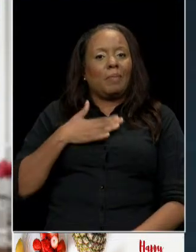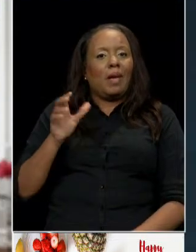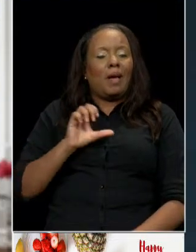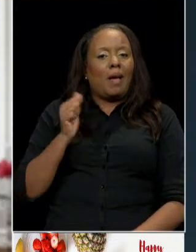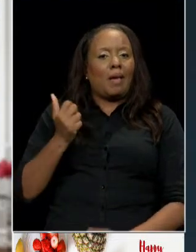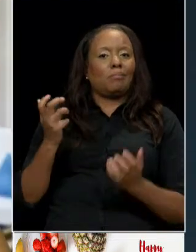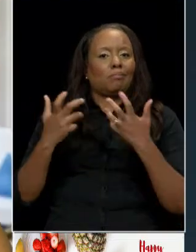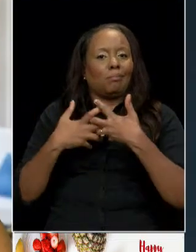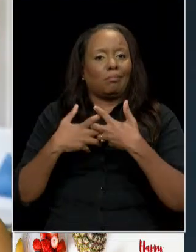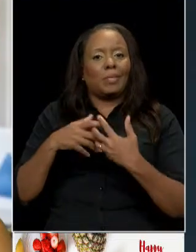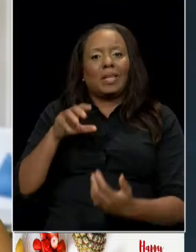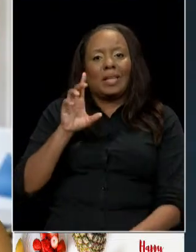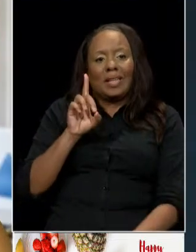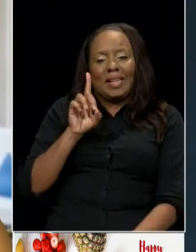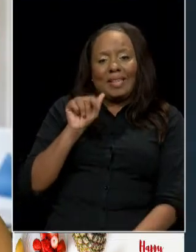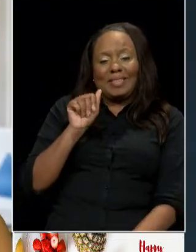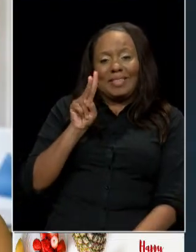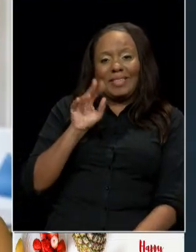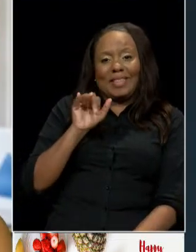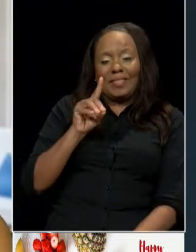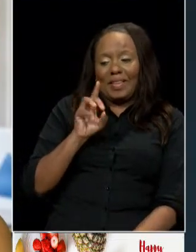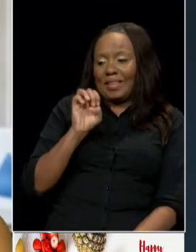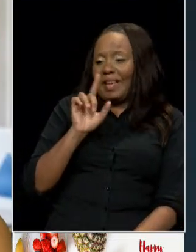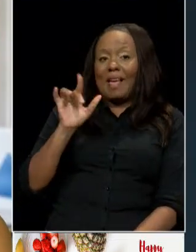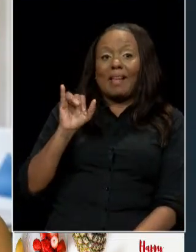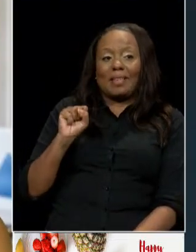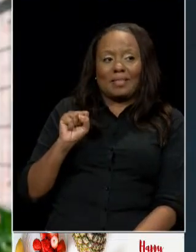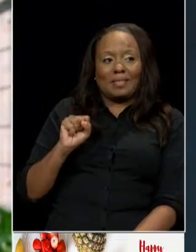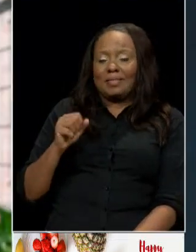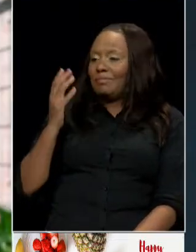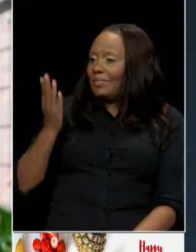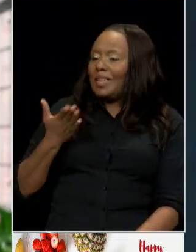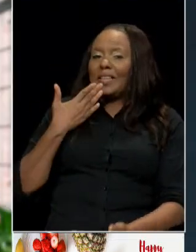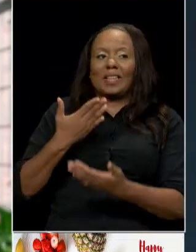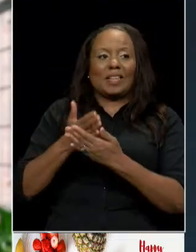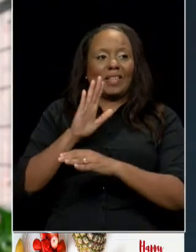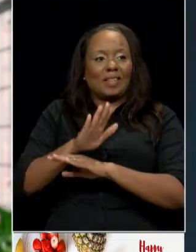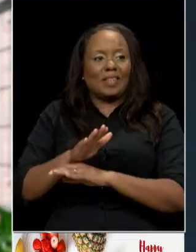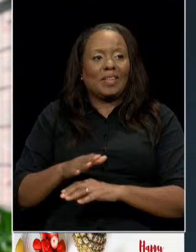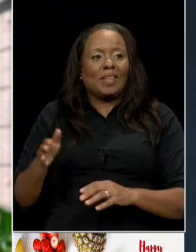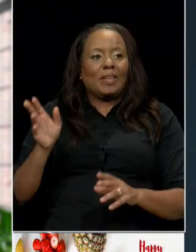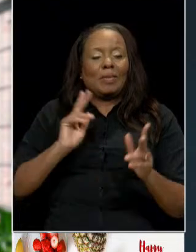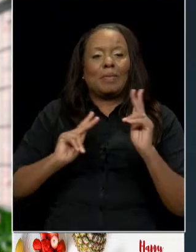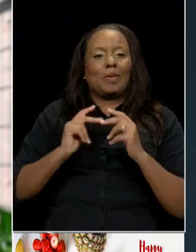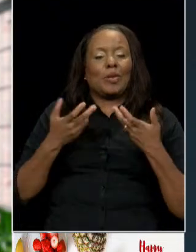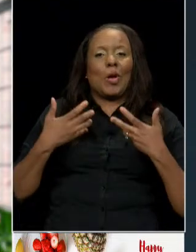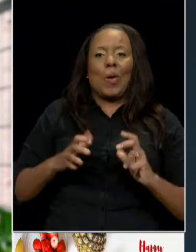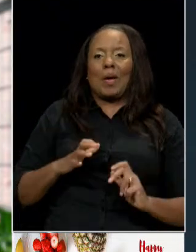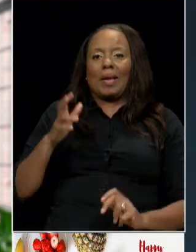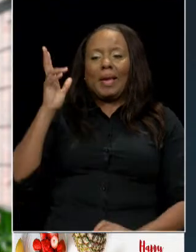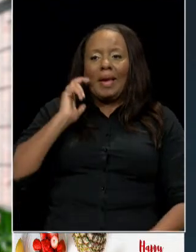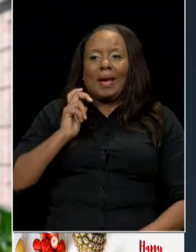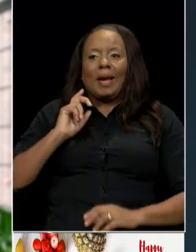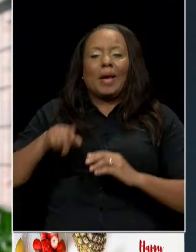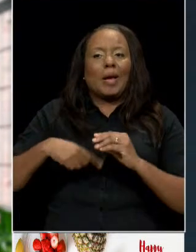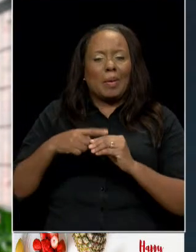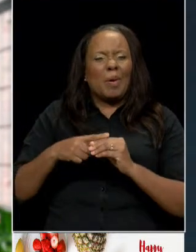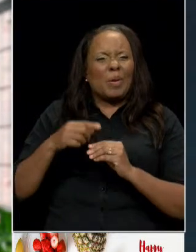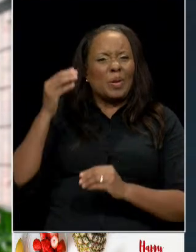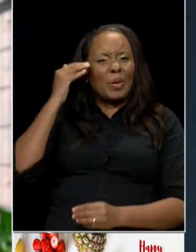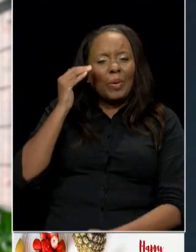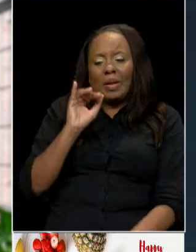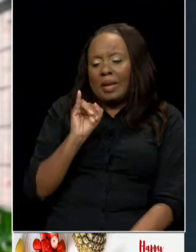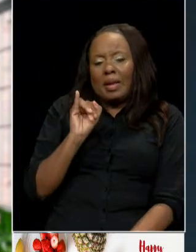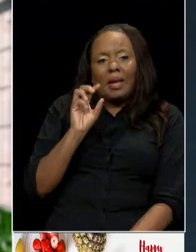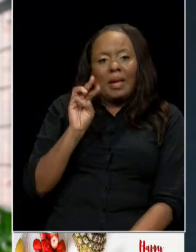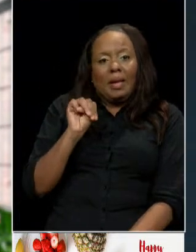David Ellis. Thank you and good evening, Cassandra. Rest assured that people don't want to hear about impotence either. Indeed. And